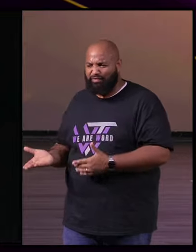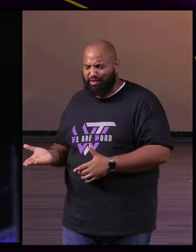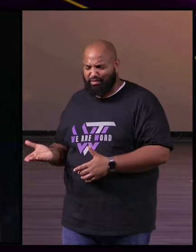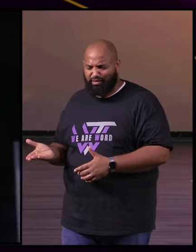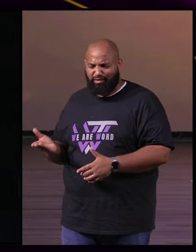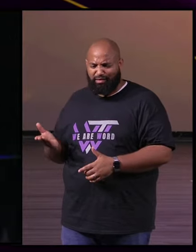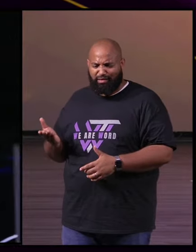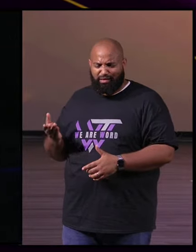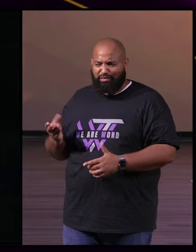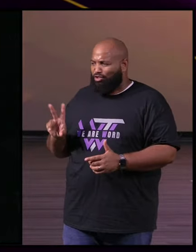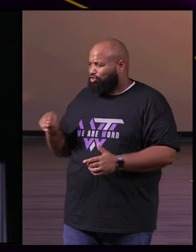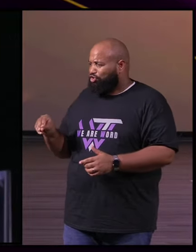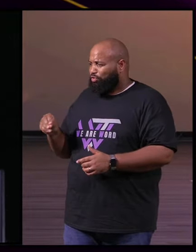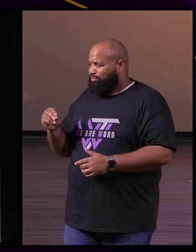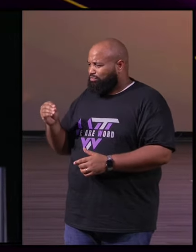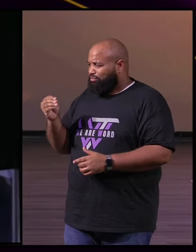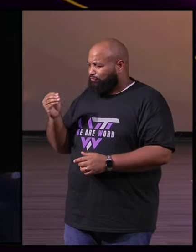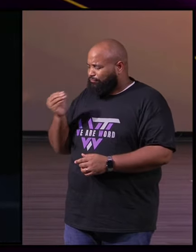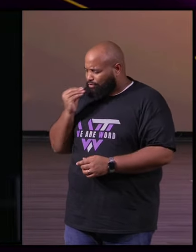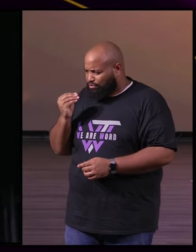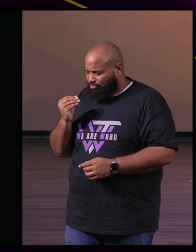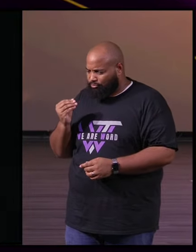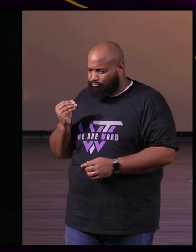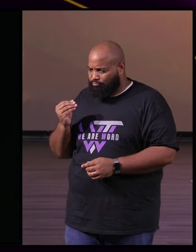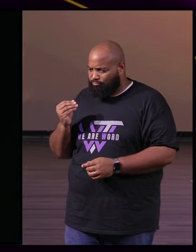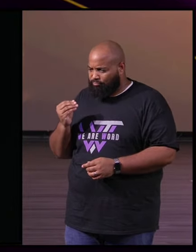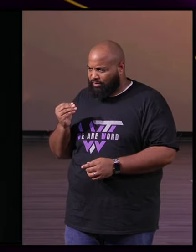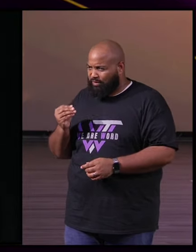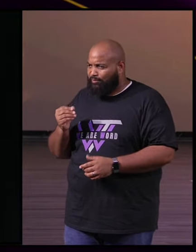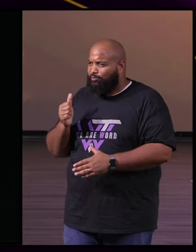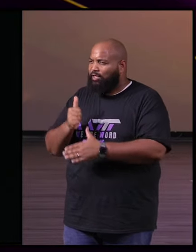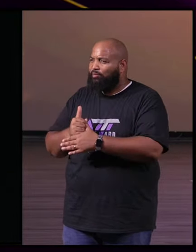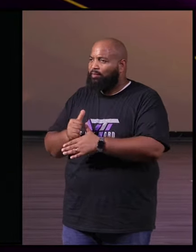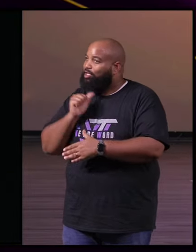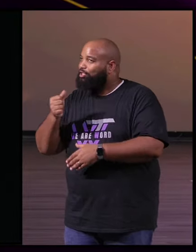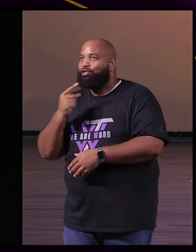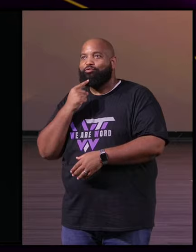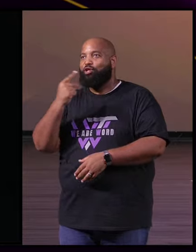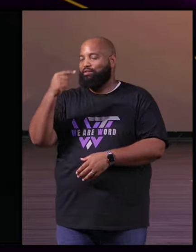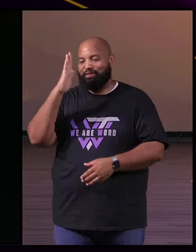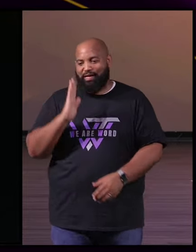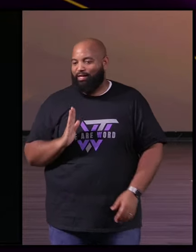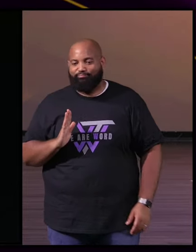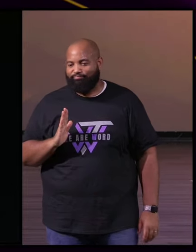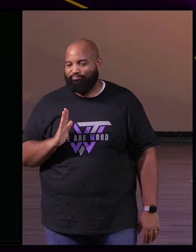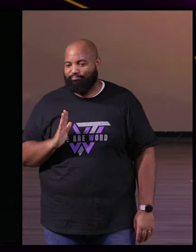dies of starvation, he does not consult with God.